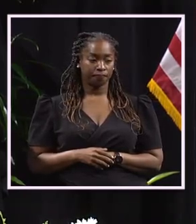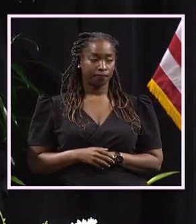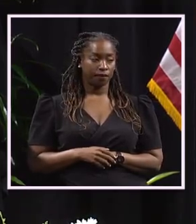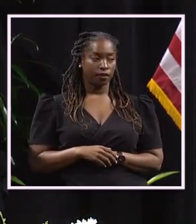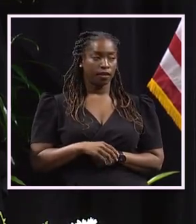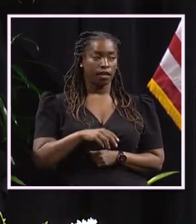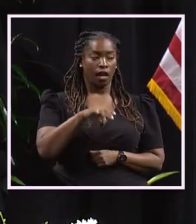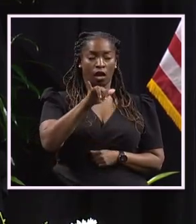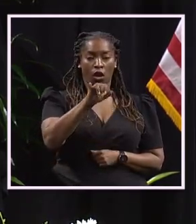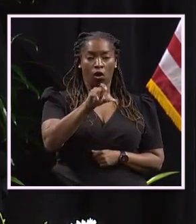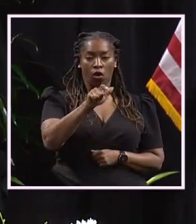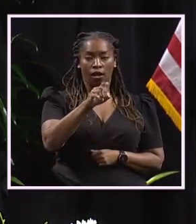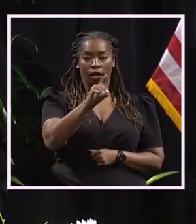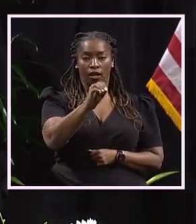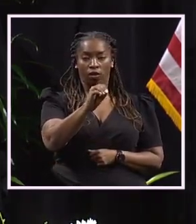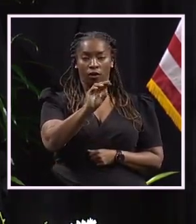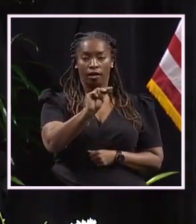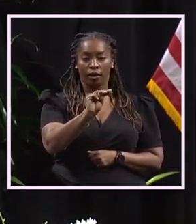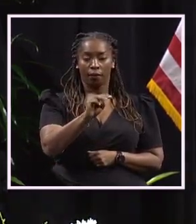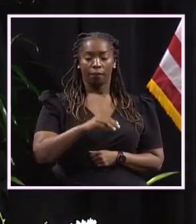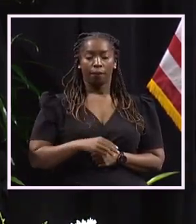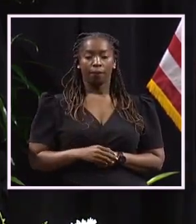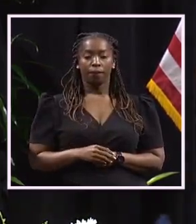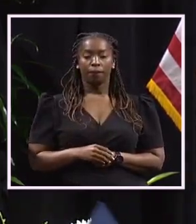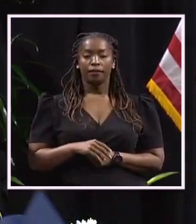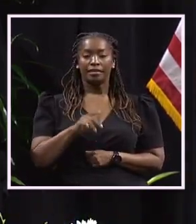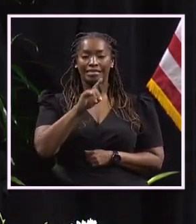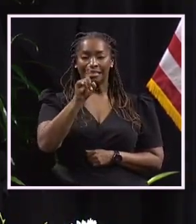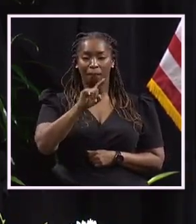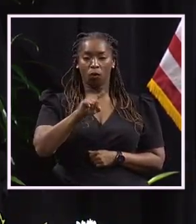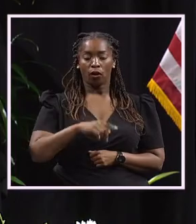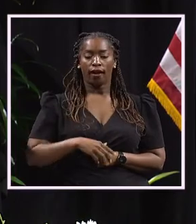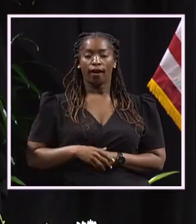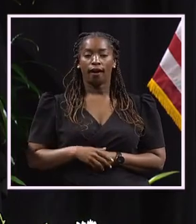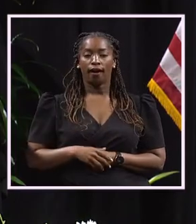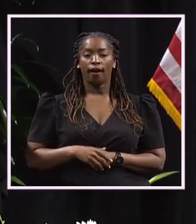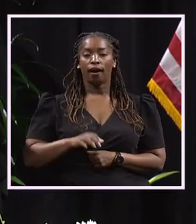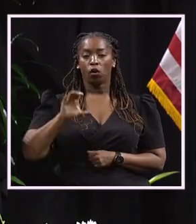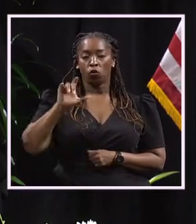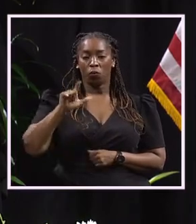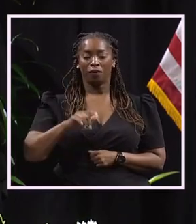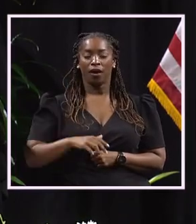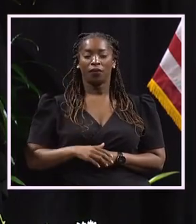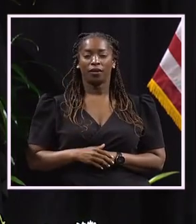Irlanda M. Simbola, cum laude.